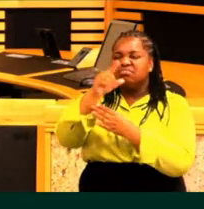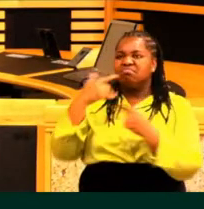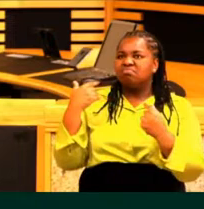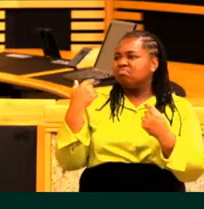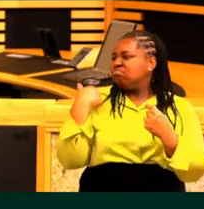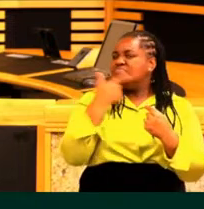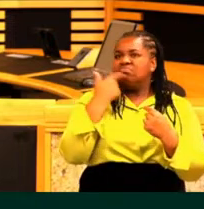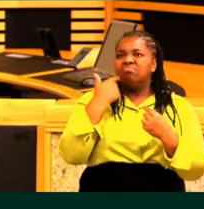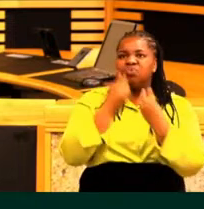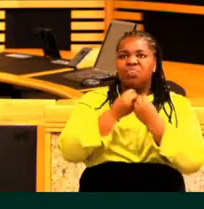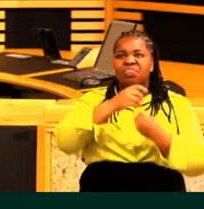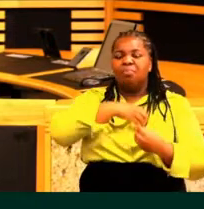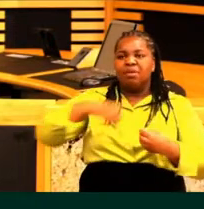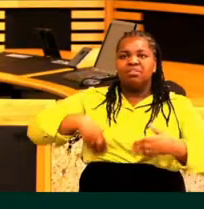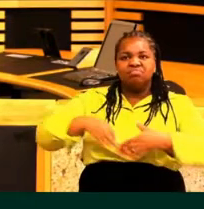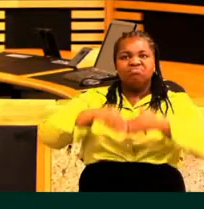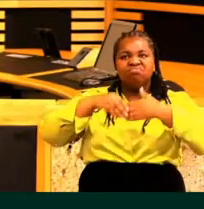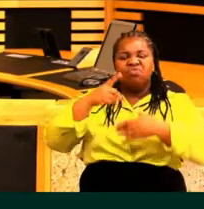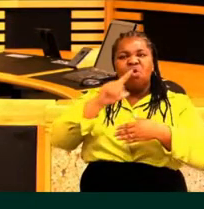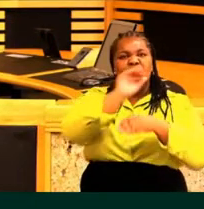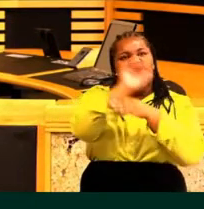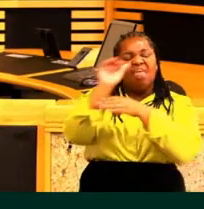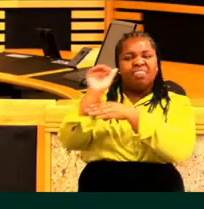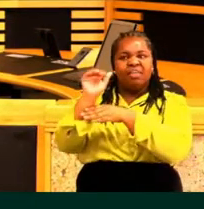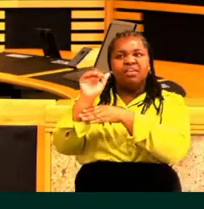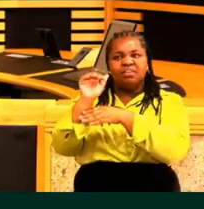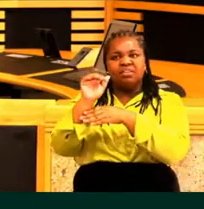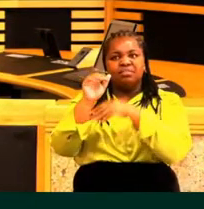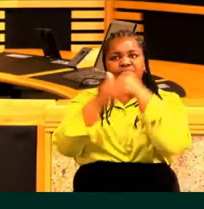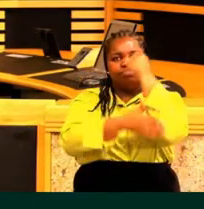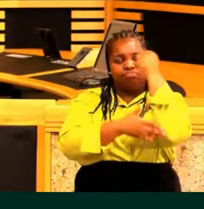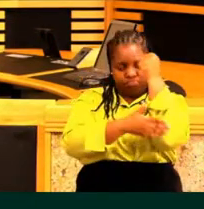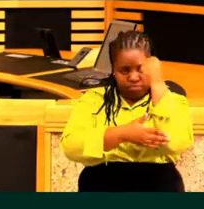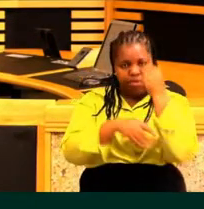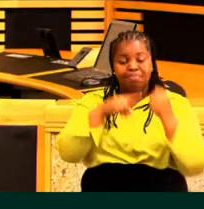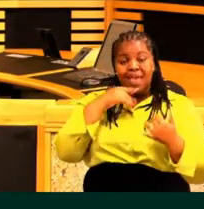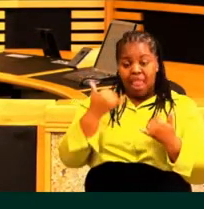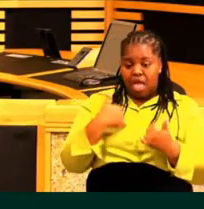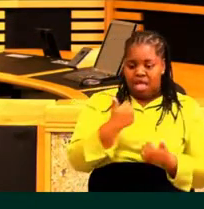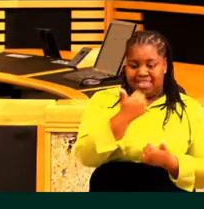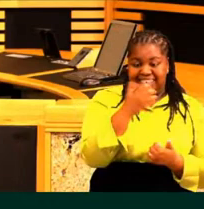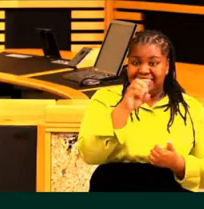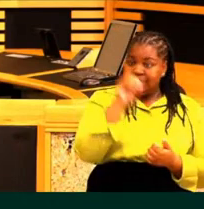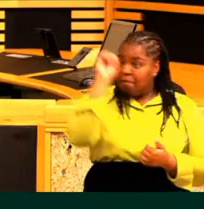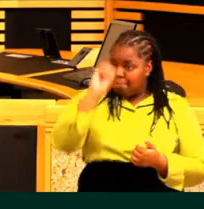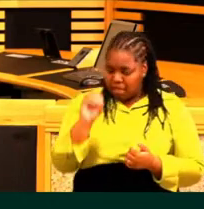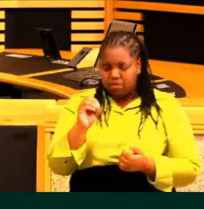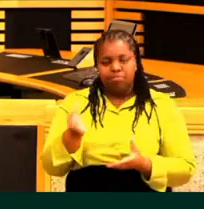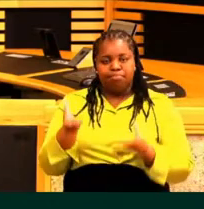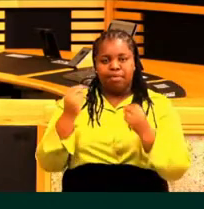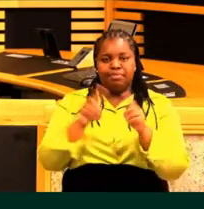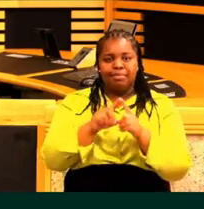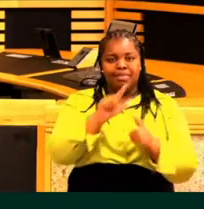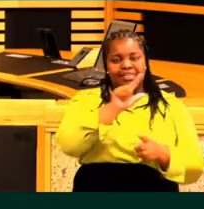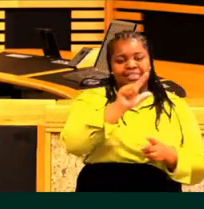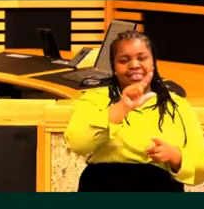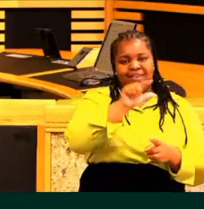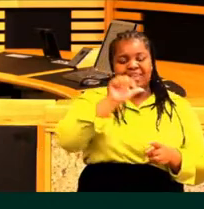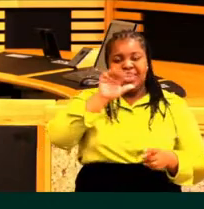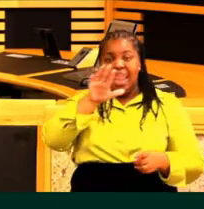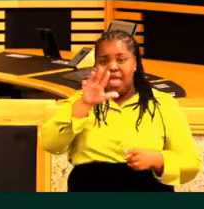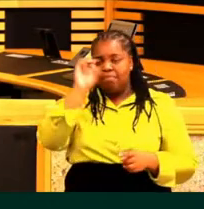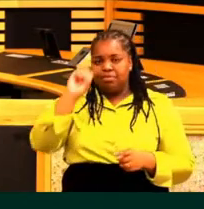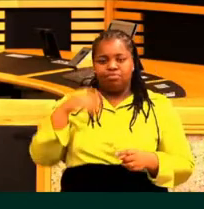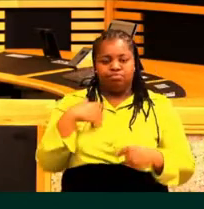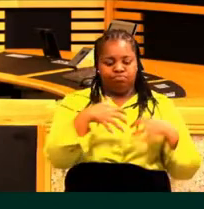smme is an entrepreneurship accounts to 60 percent to the GTP and 79 in terms of